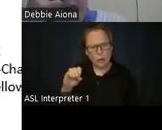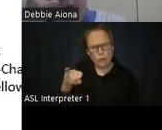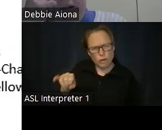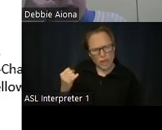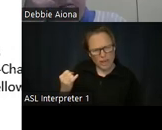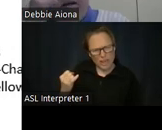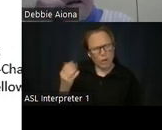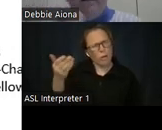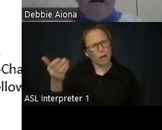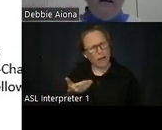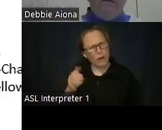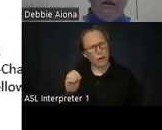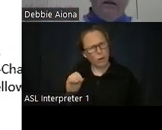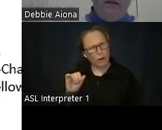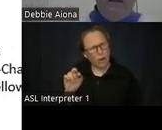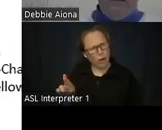hired the OIR group,